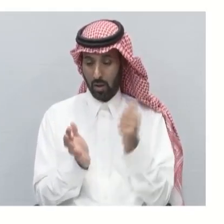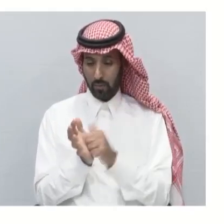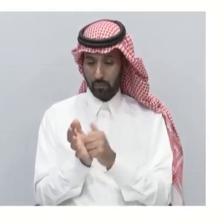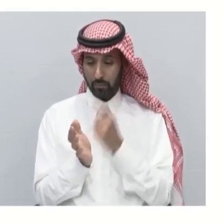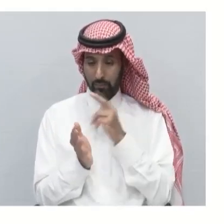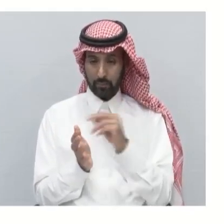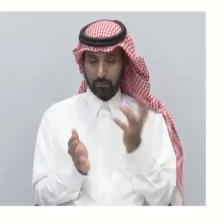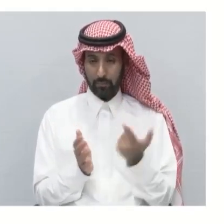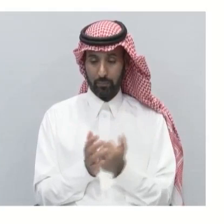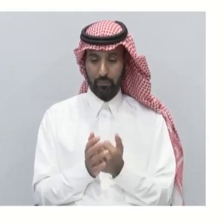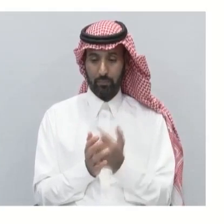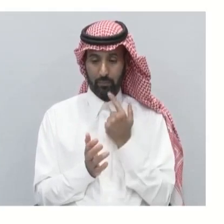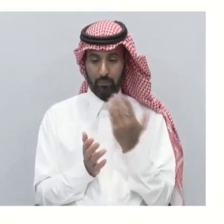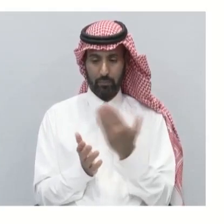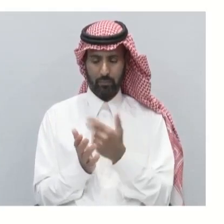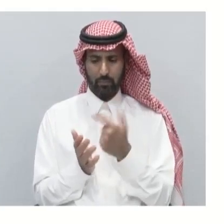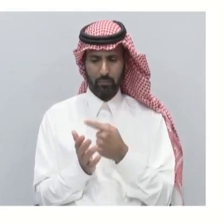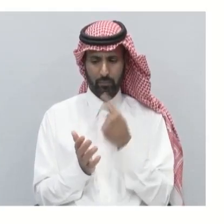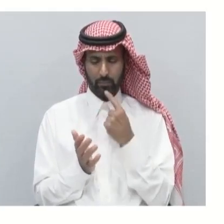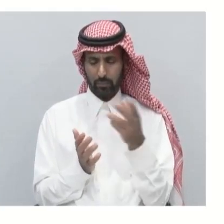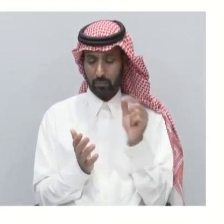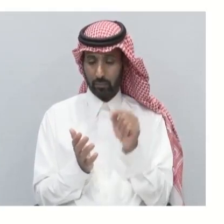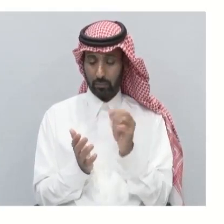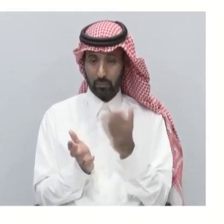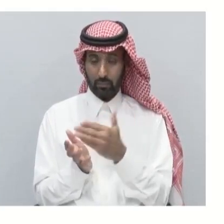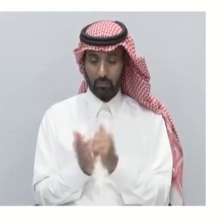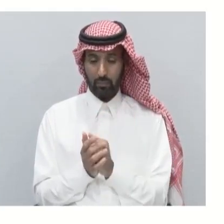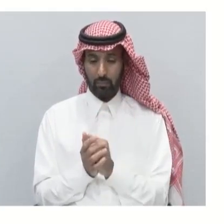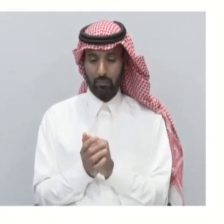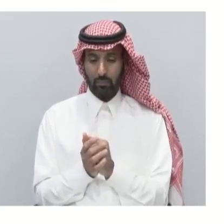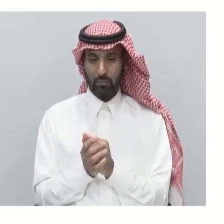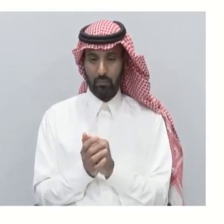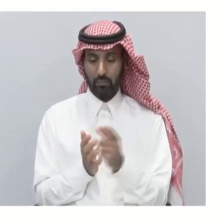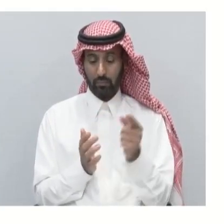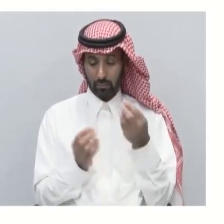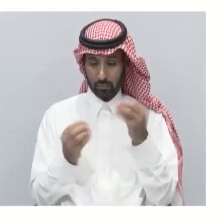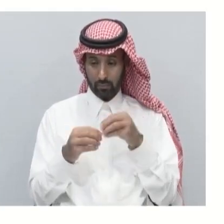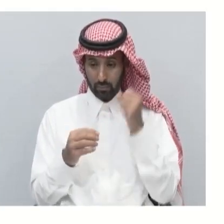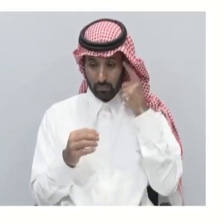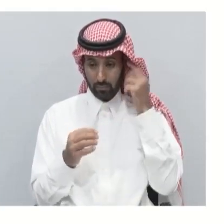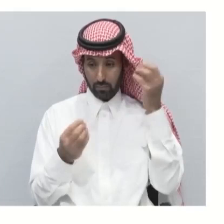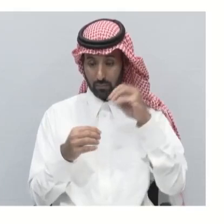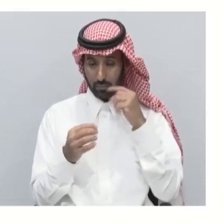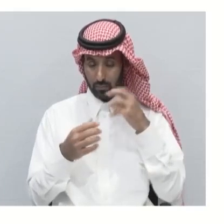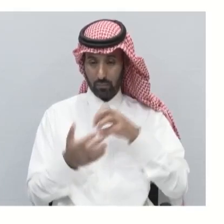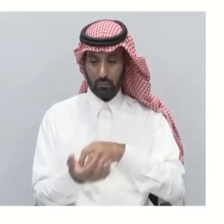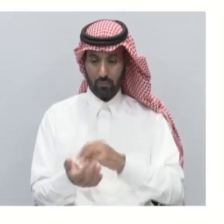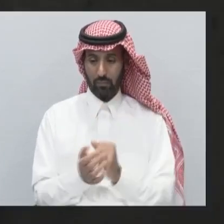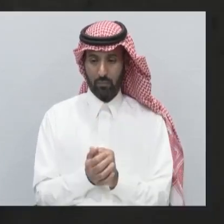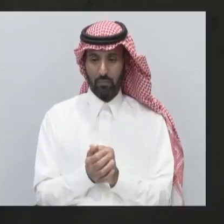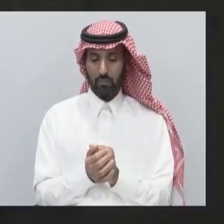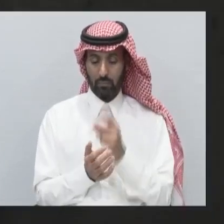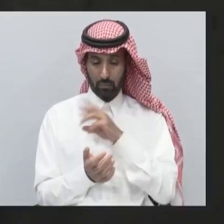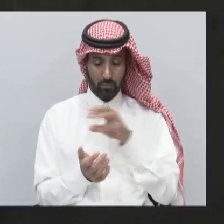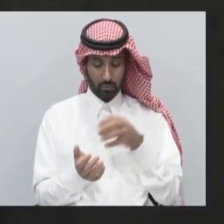like informal. And we're having commas and adding the idea about the attachment.